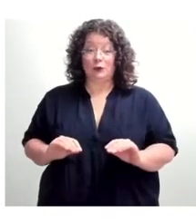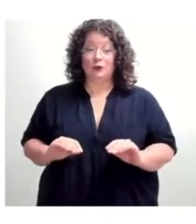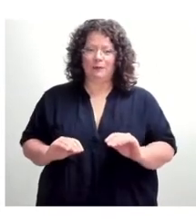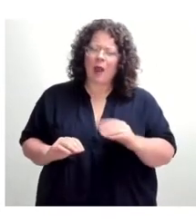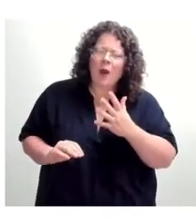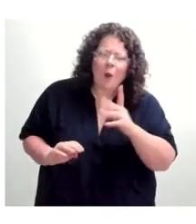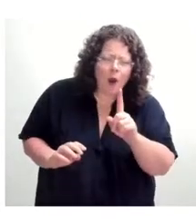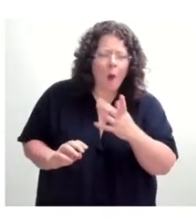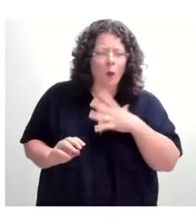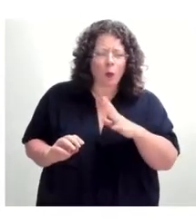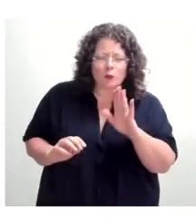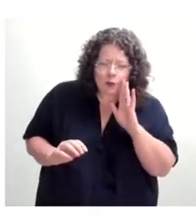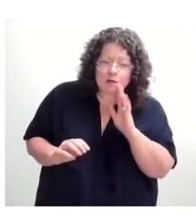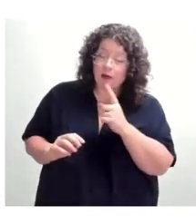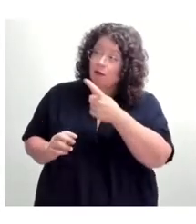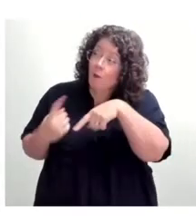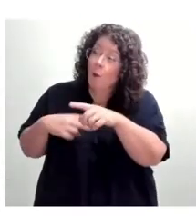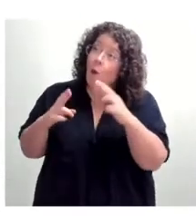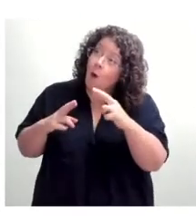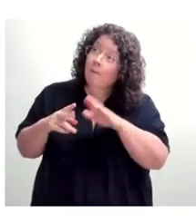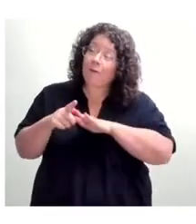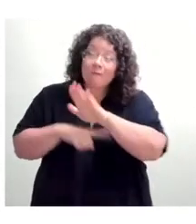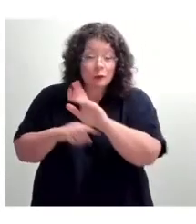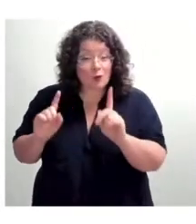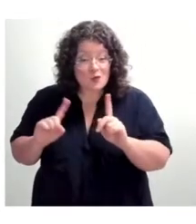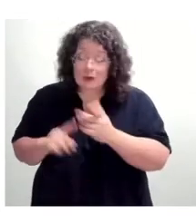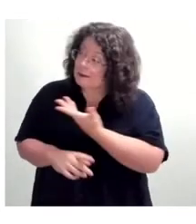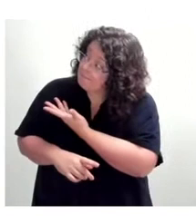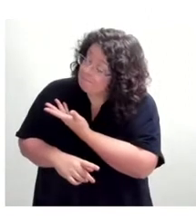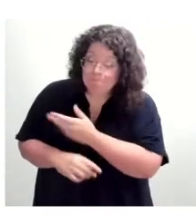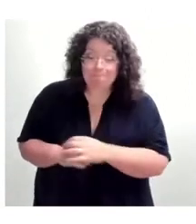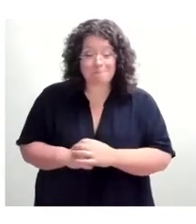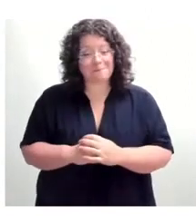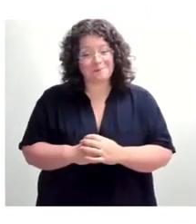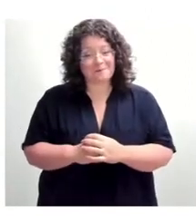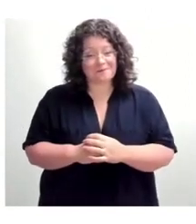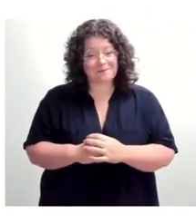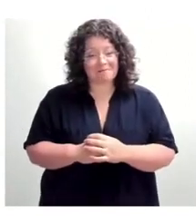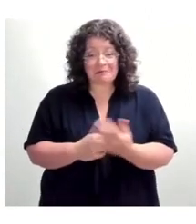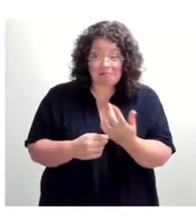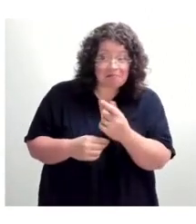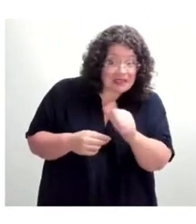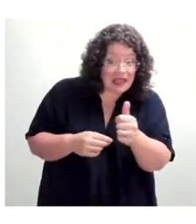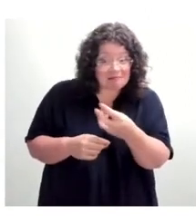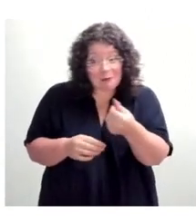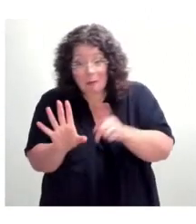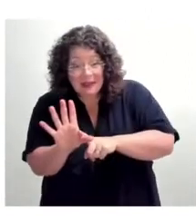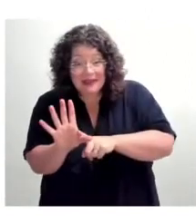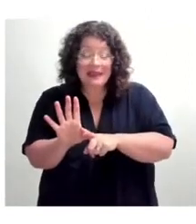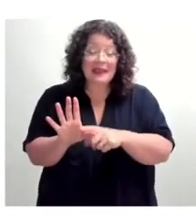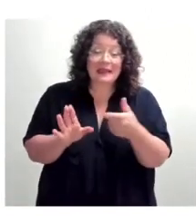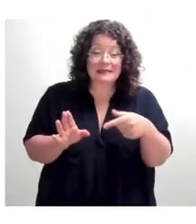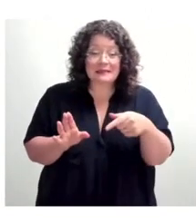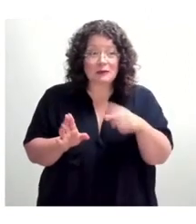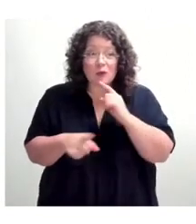this accessibility space. Cindy, do you want to take it first? Yeah, I'm very optimistic, Corie. I mean, I'm blessed with